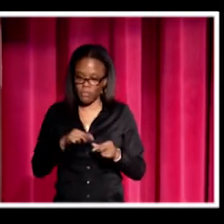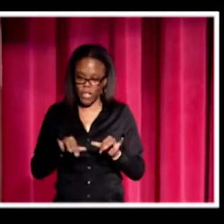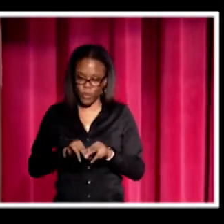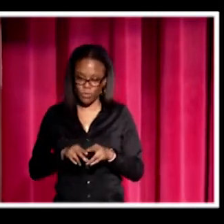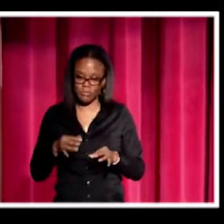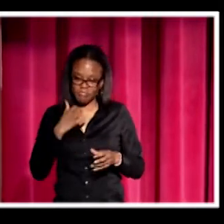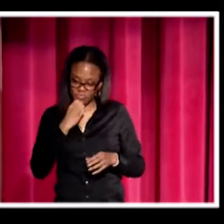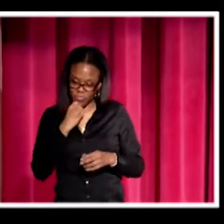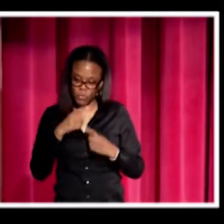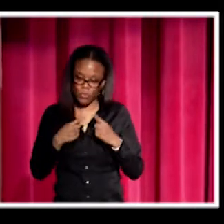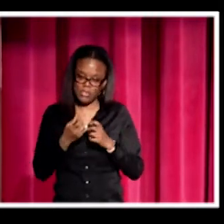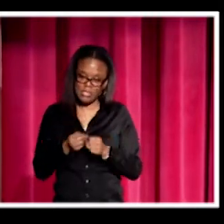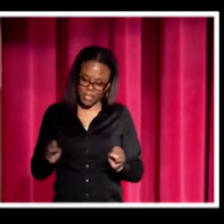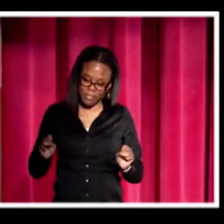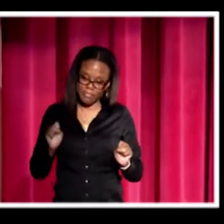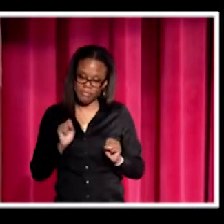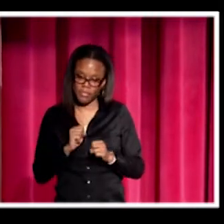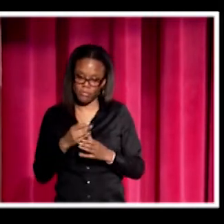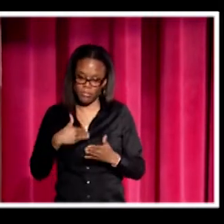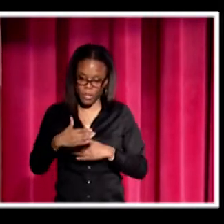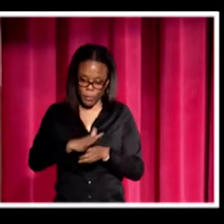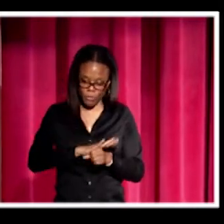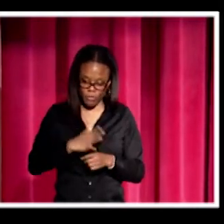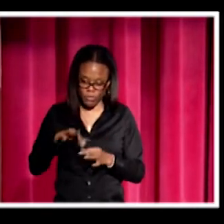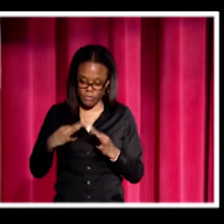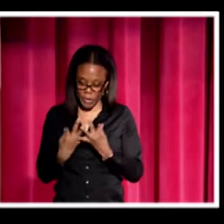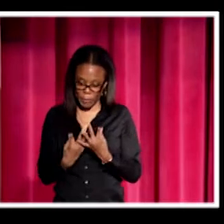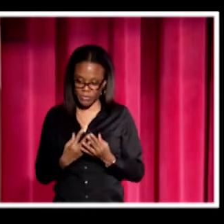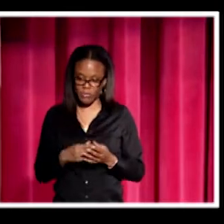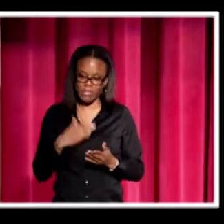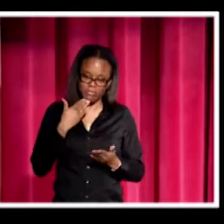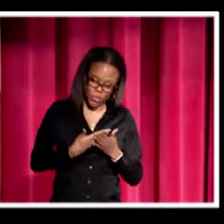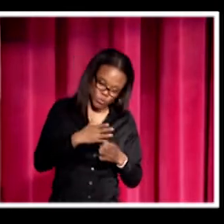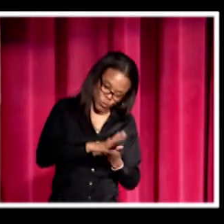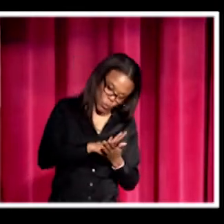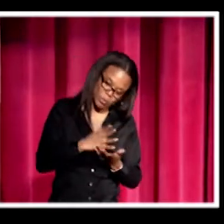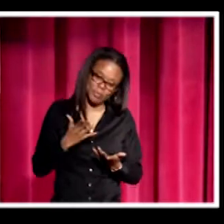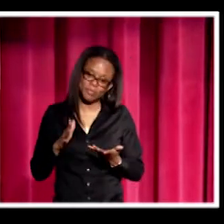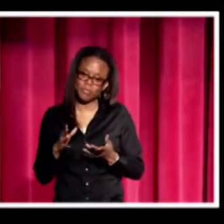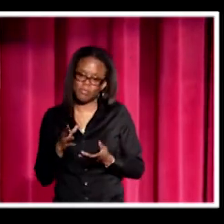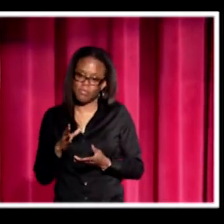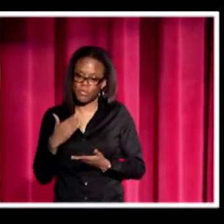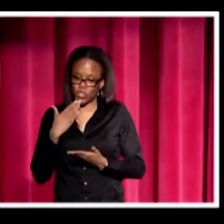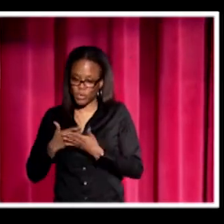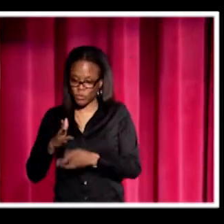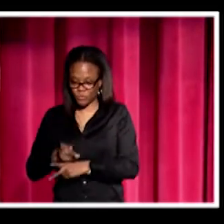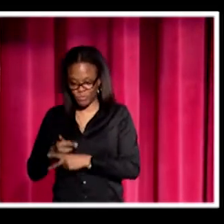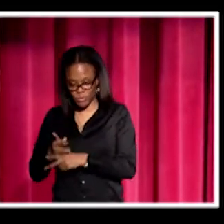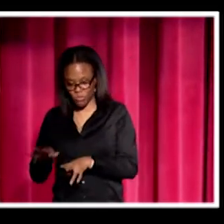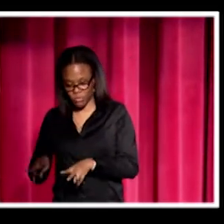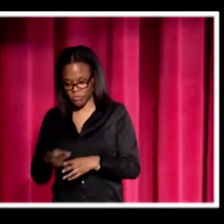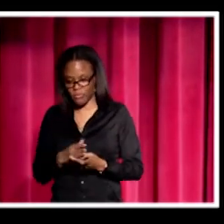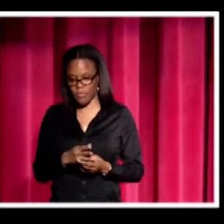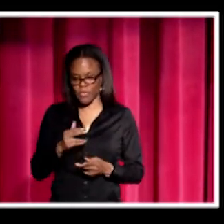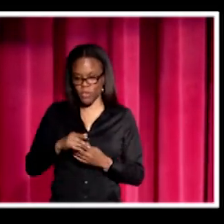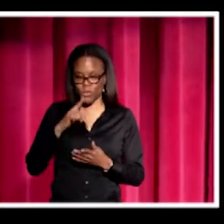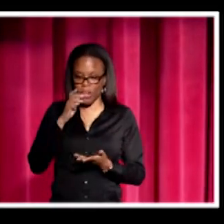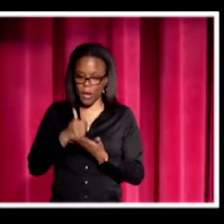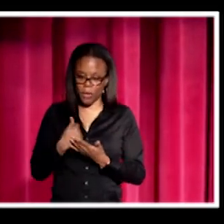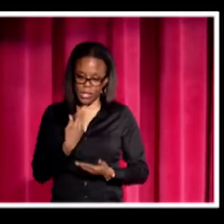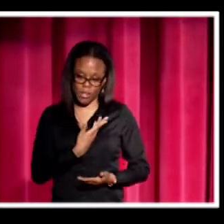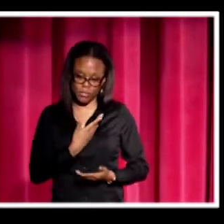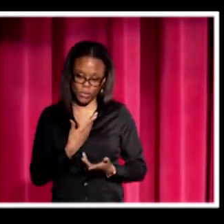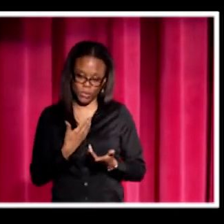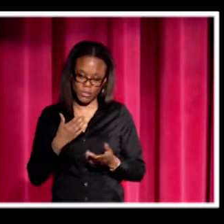want safe neighborhoods for our families, with schools and child care centers that will set our children and teens up